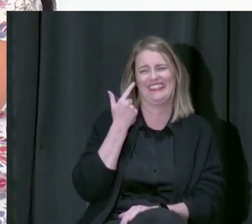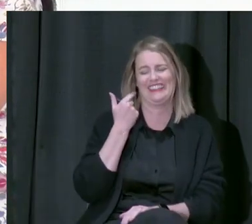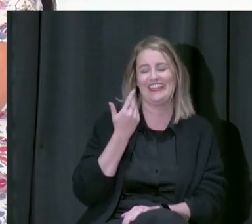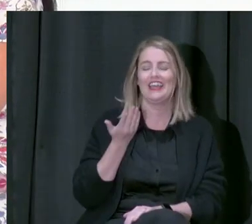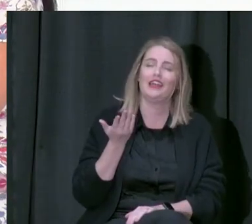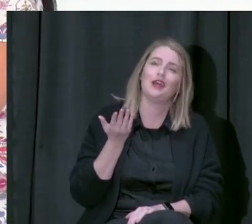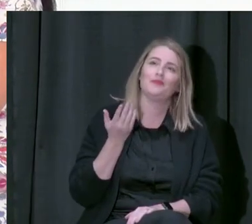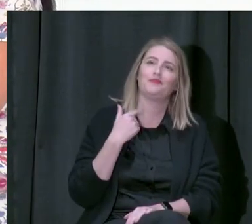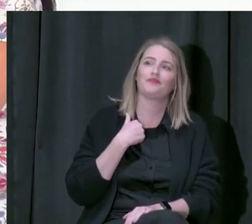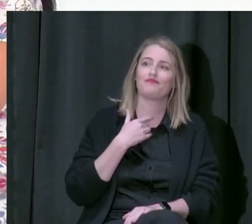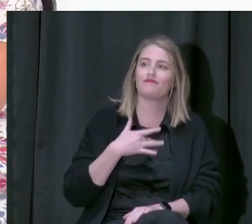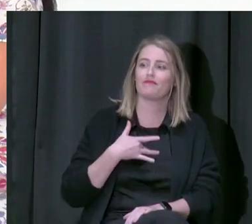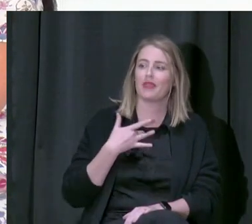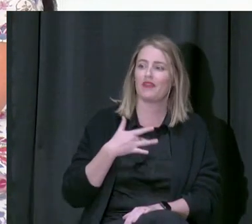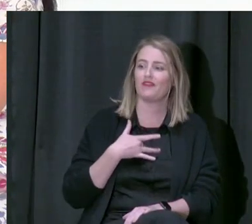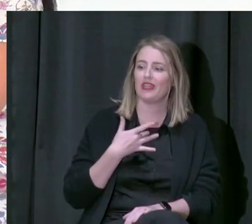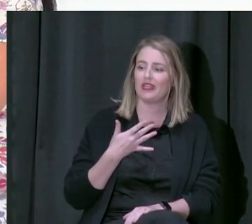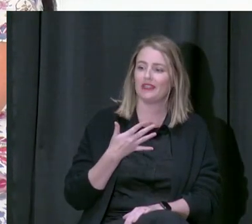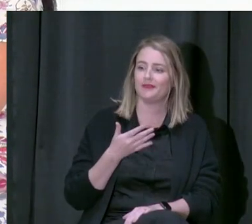I just feel,